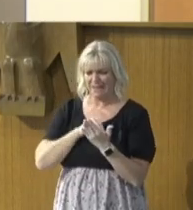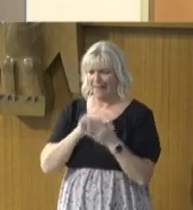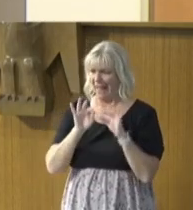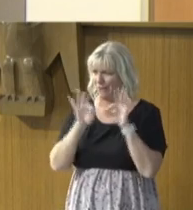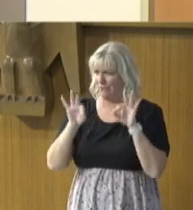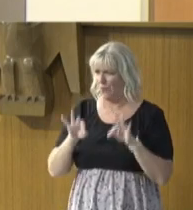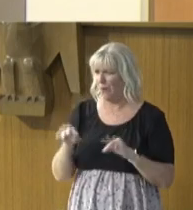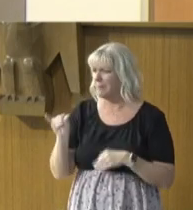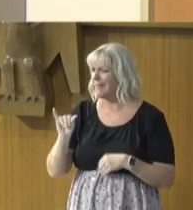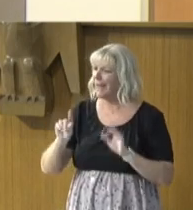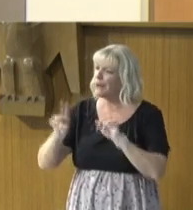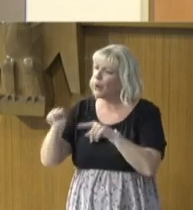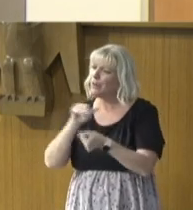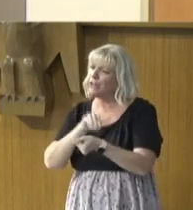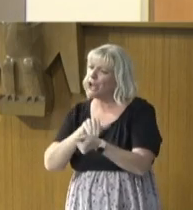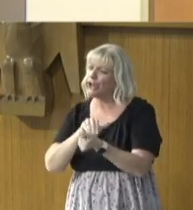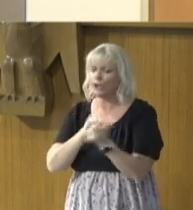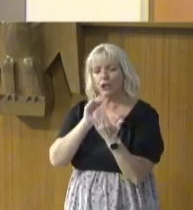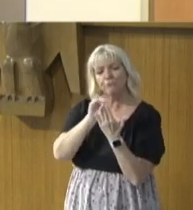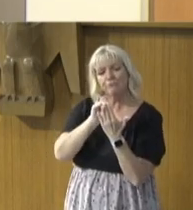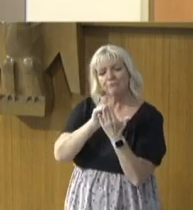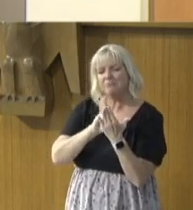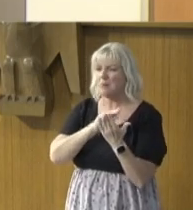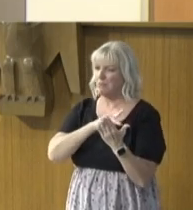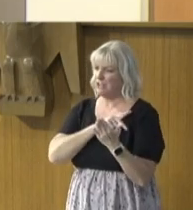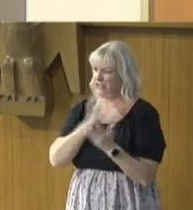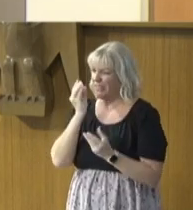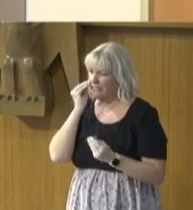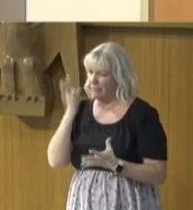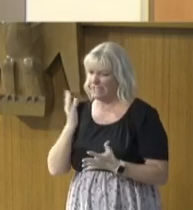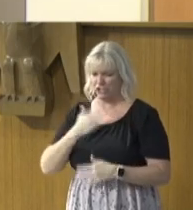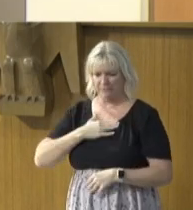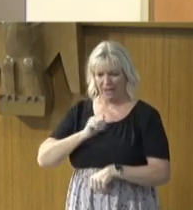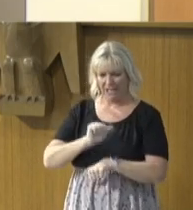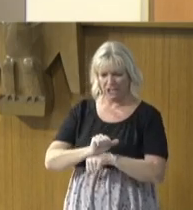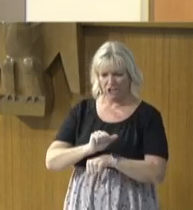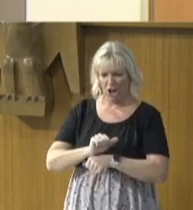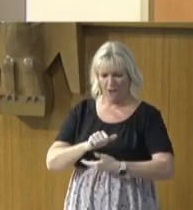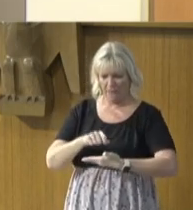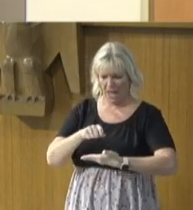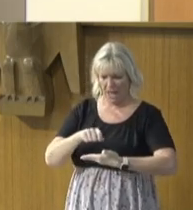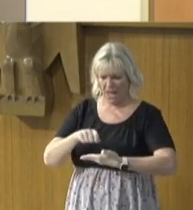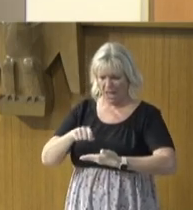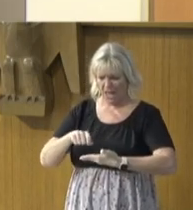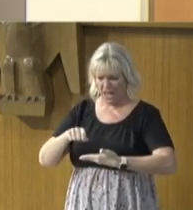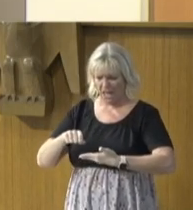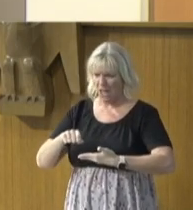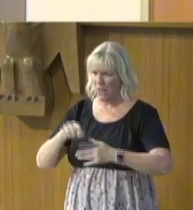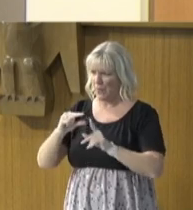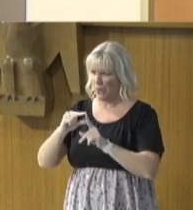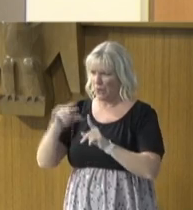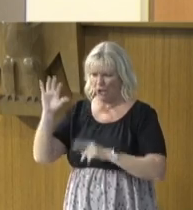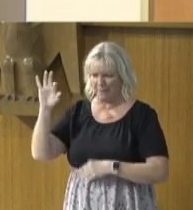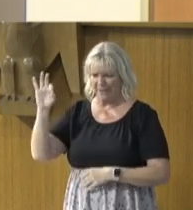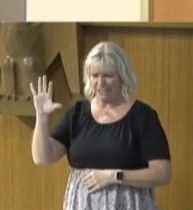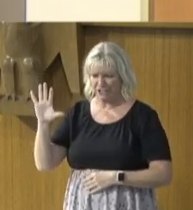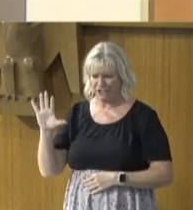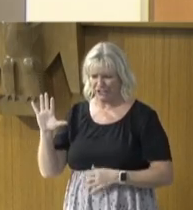like, a doctor's office. And under occupation, I watch my hand write the word, Minister.